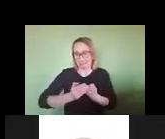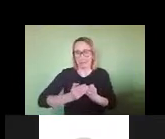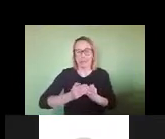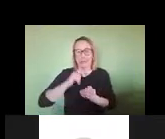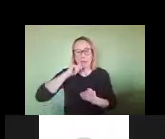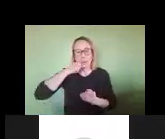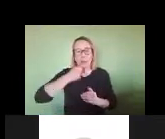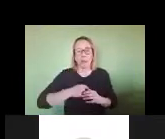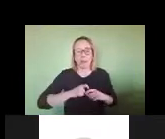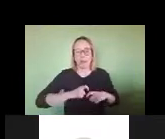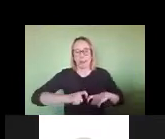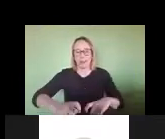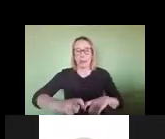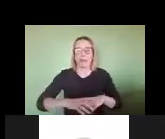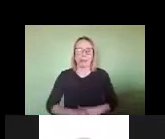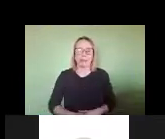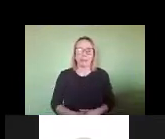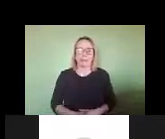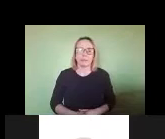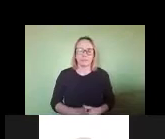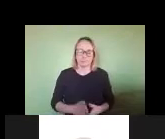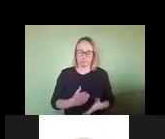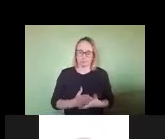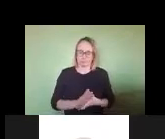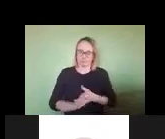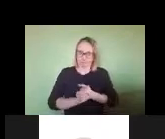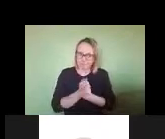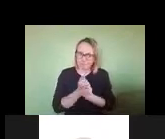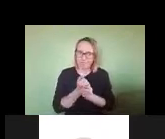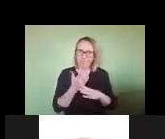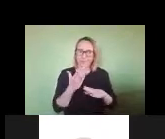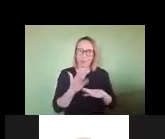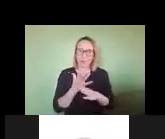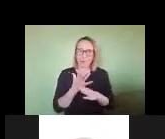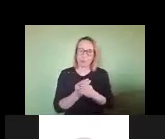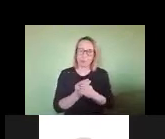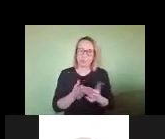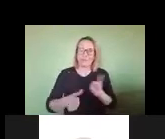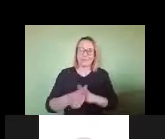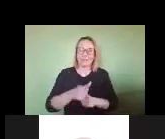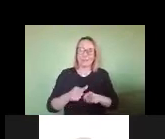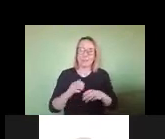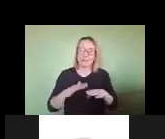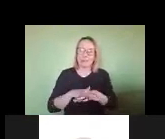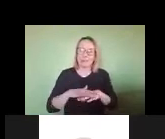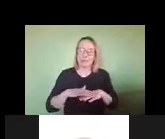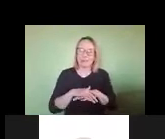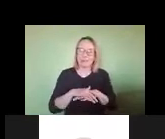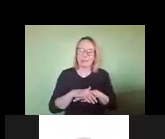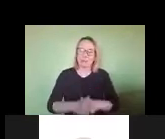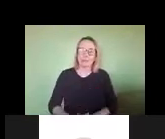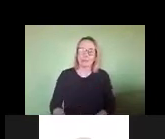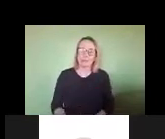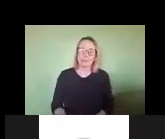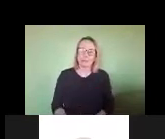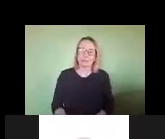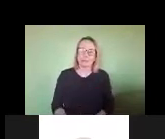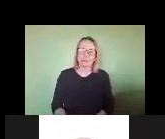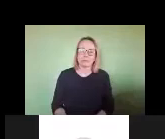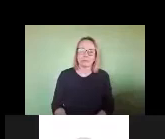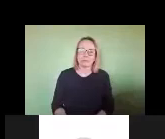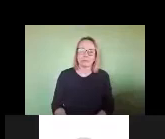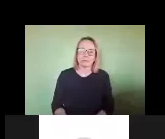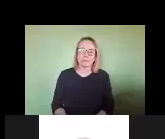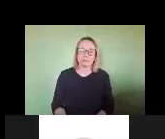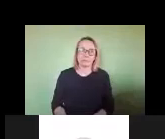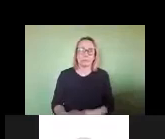now. But it's been a real pleasure working with Neighbourhood Networks, and you can tell, with other